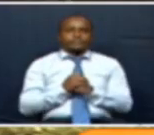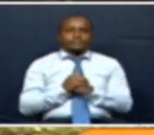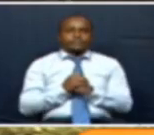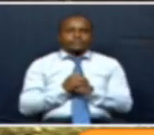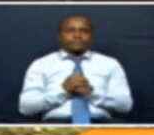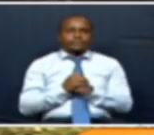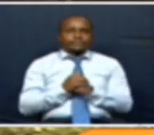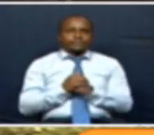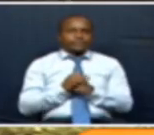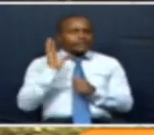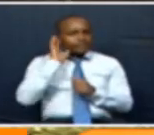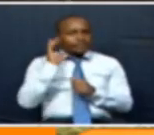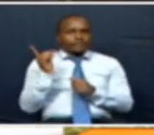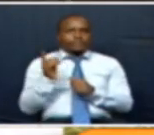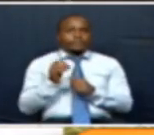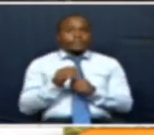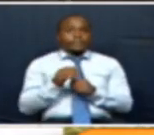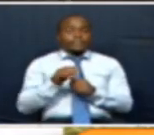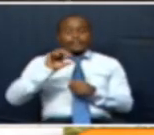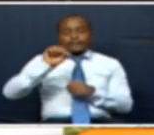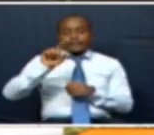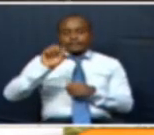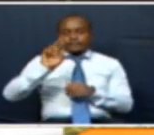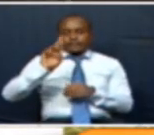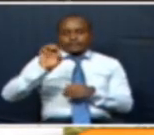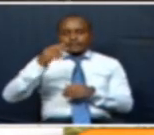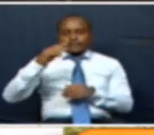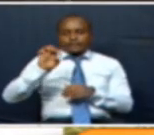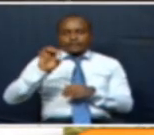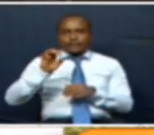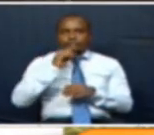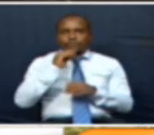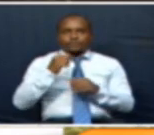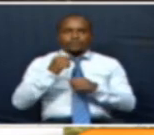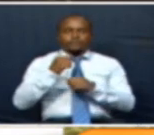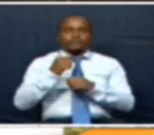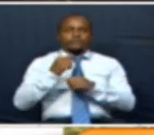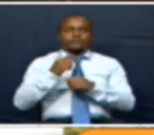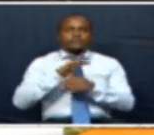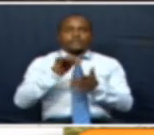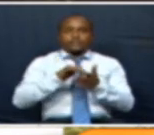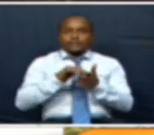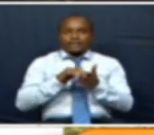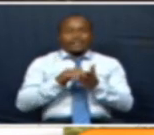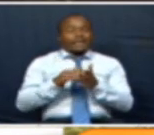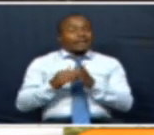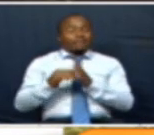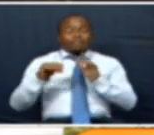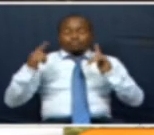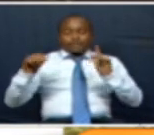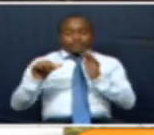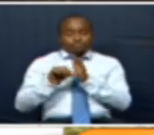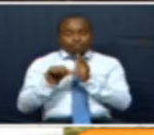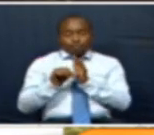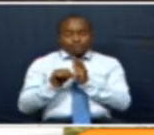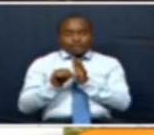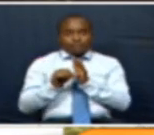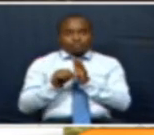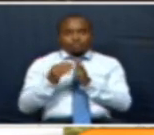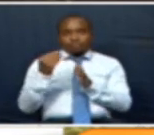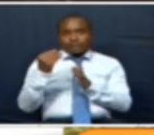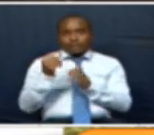Listen to this. Starehe Boys Center is grappling with an acute financial crisis that could see about 600